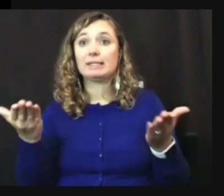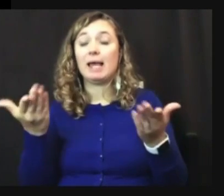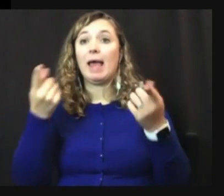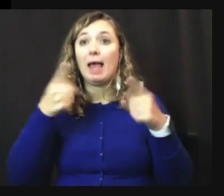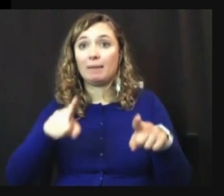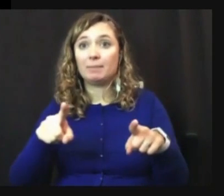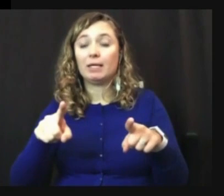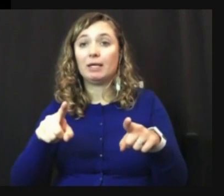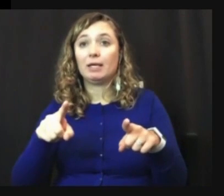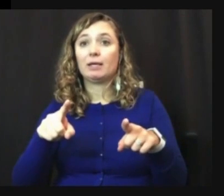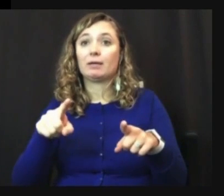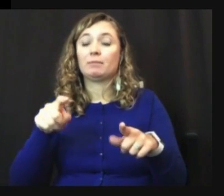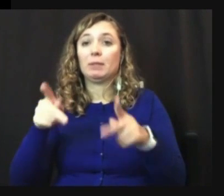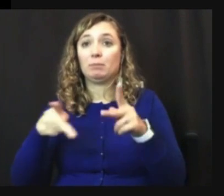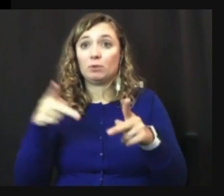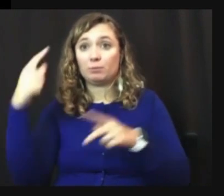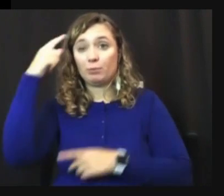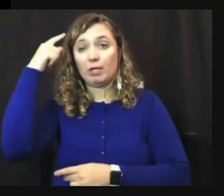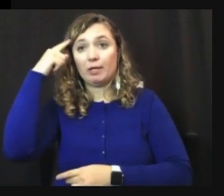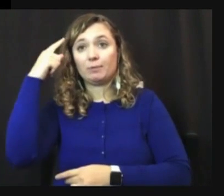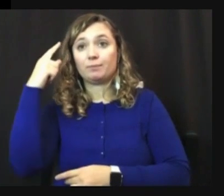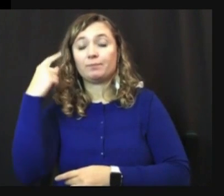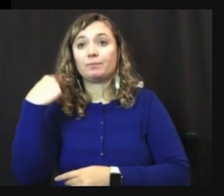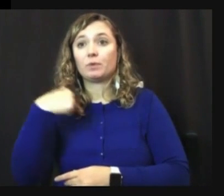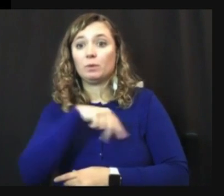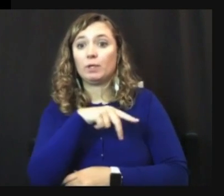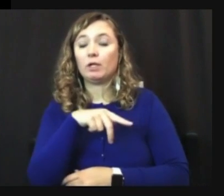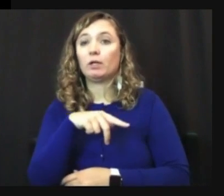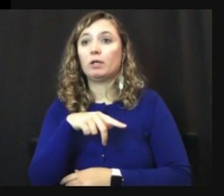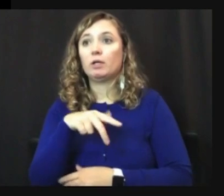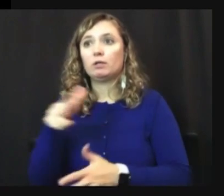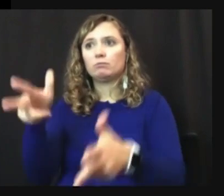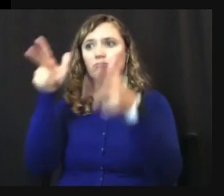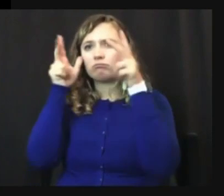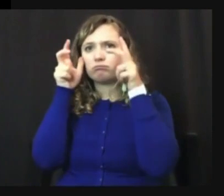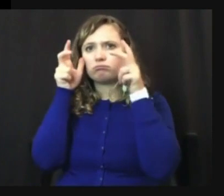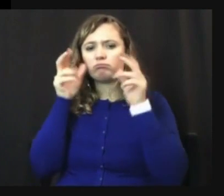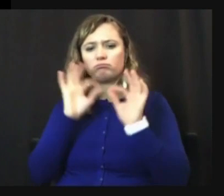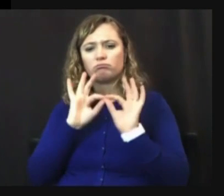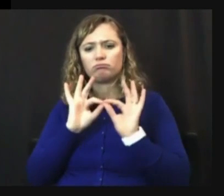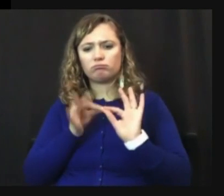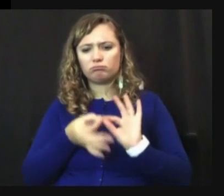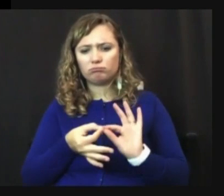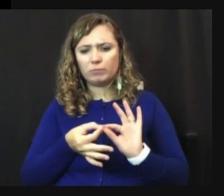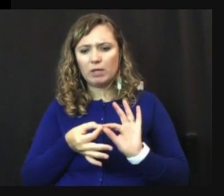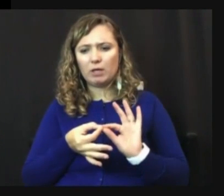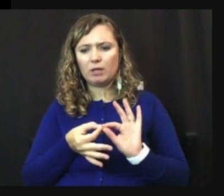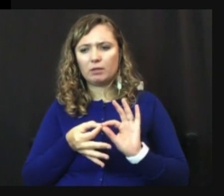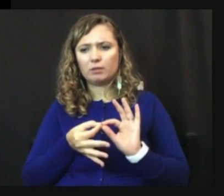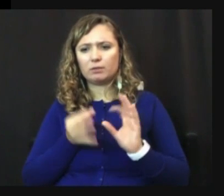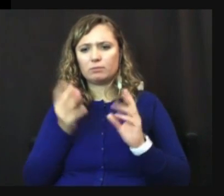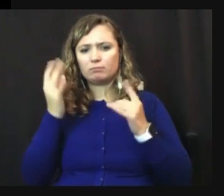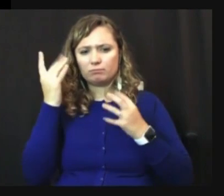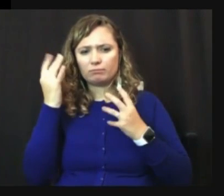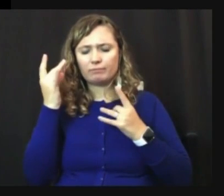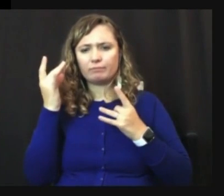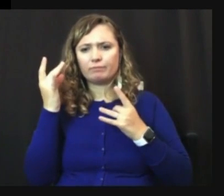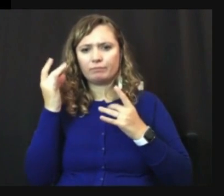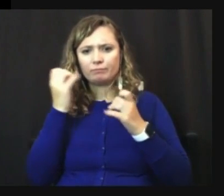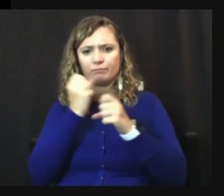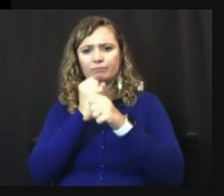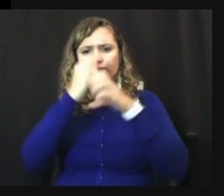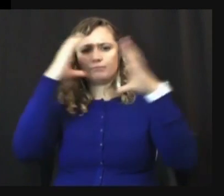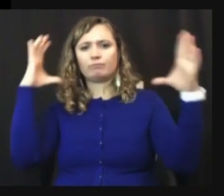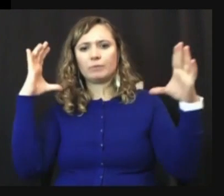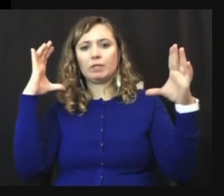we interpret sensory information that we're getting in. It is the way that we then synthesize that information in order to get a task